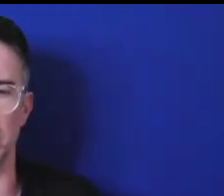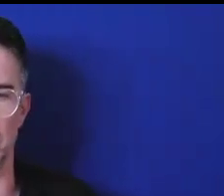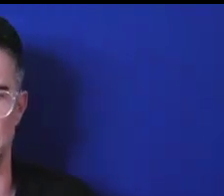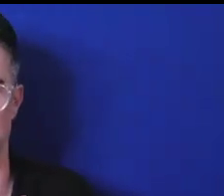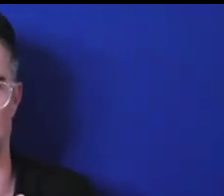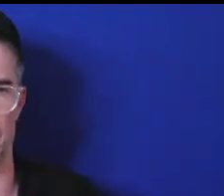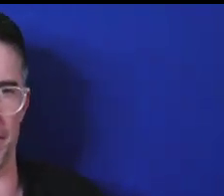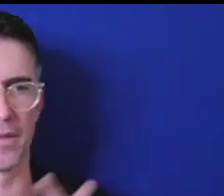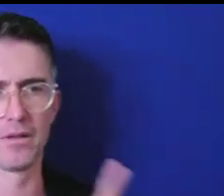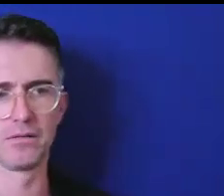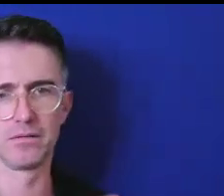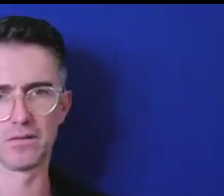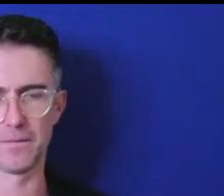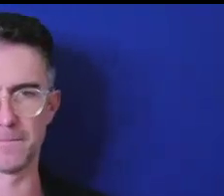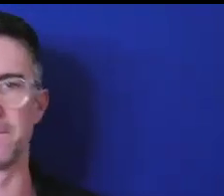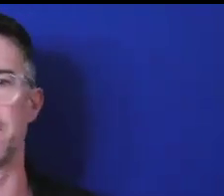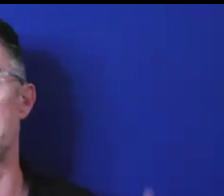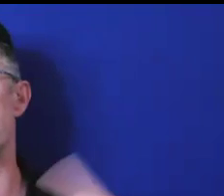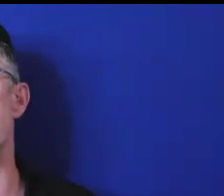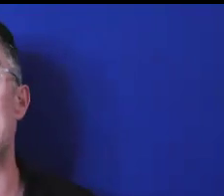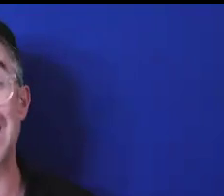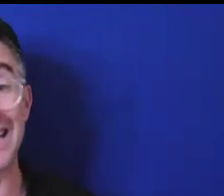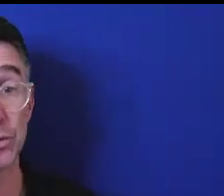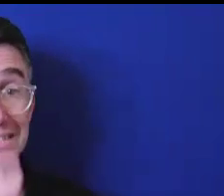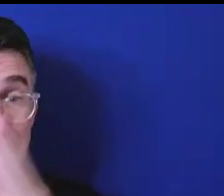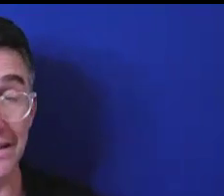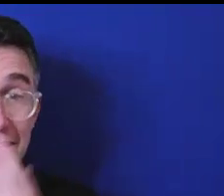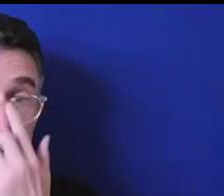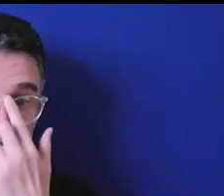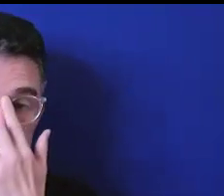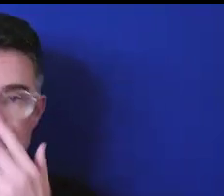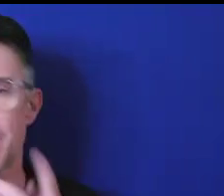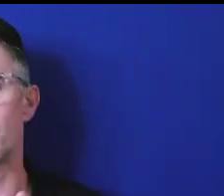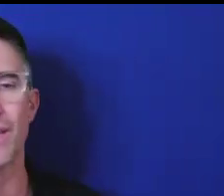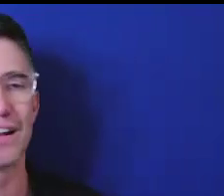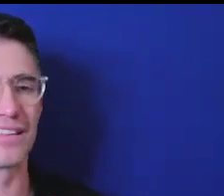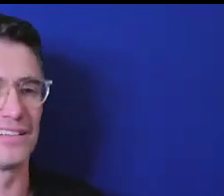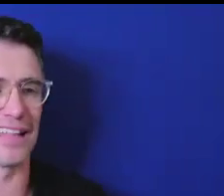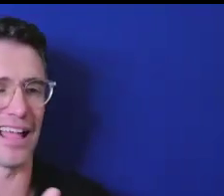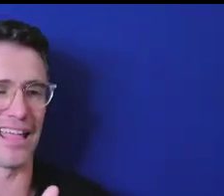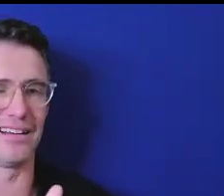intellectual disability, the criteria is really based on the